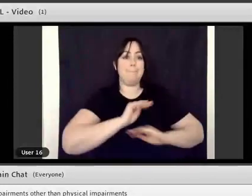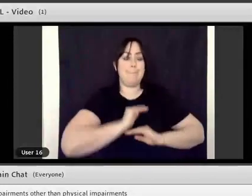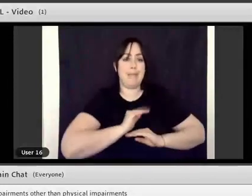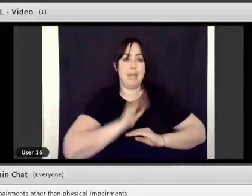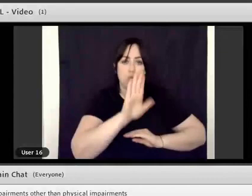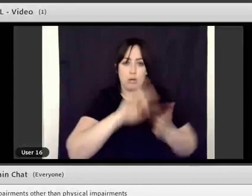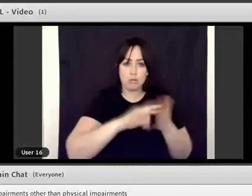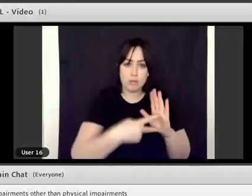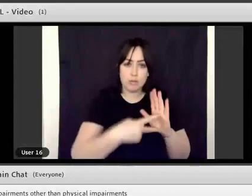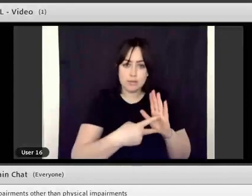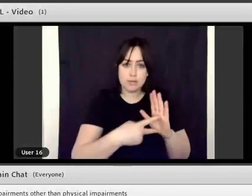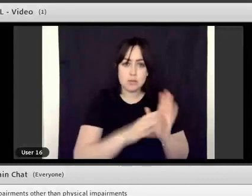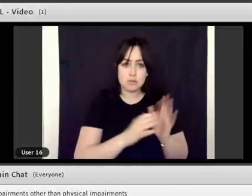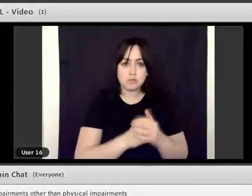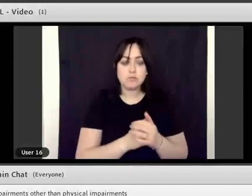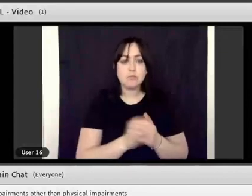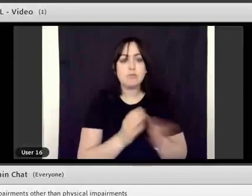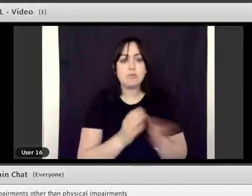to the Heddle thing,